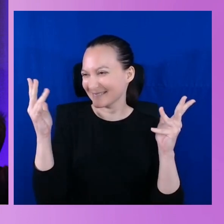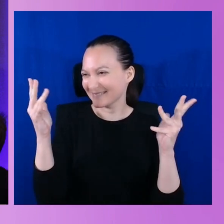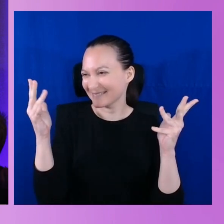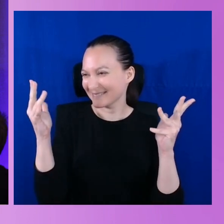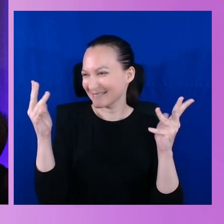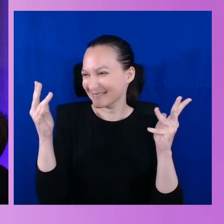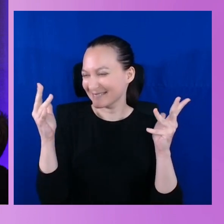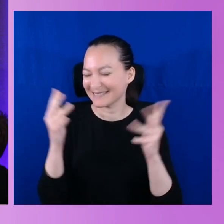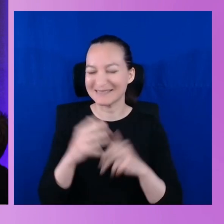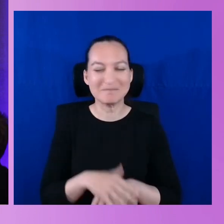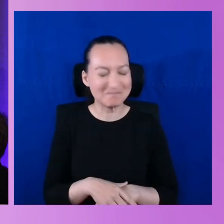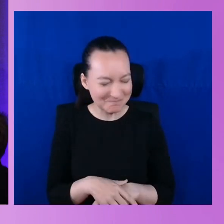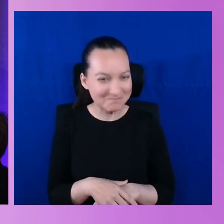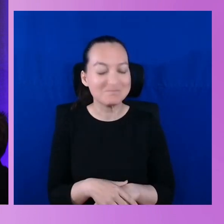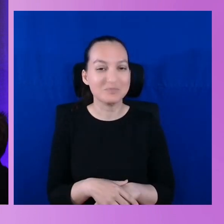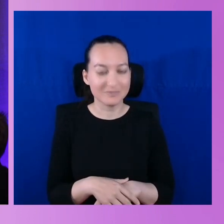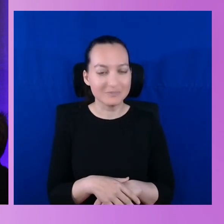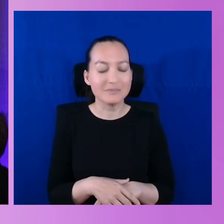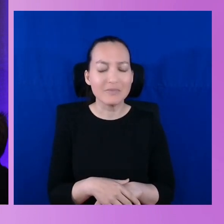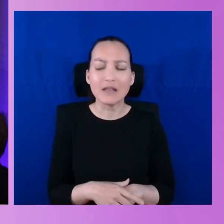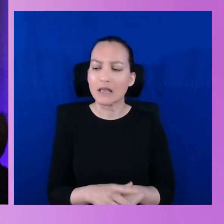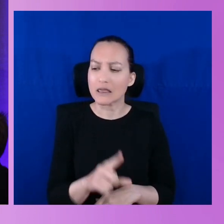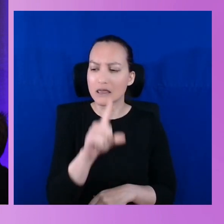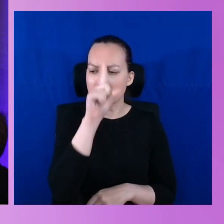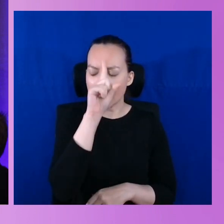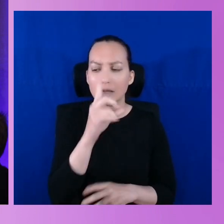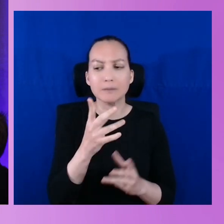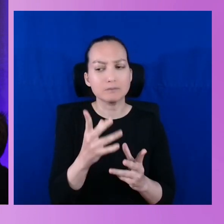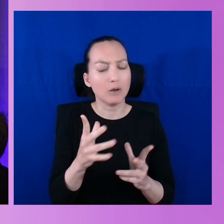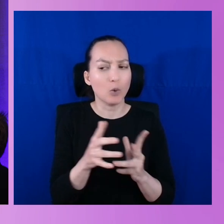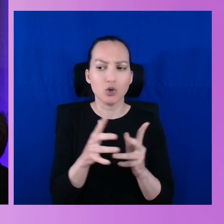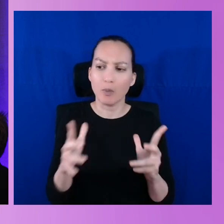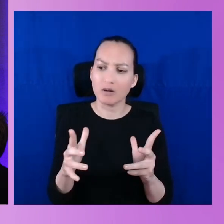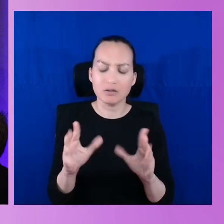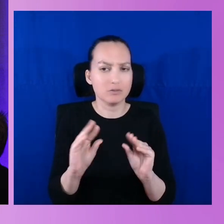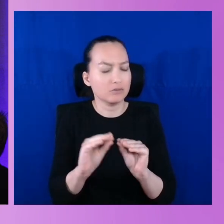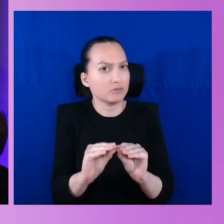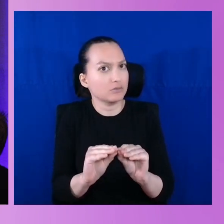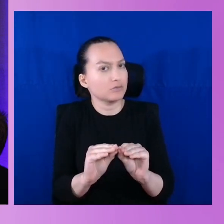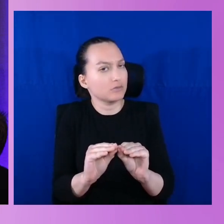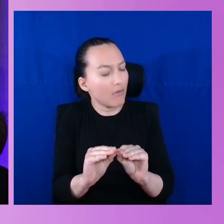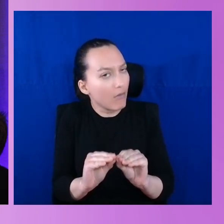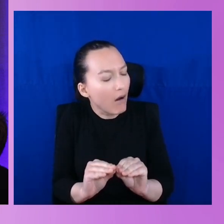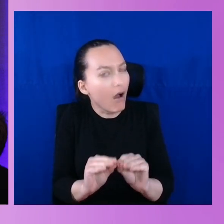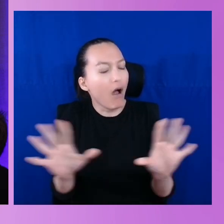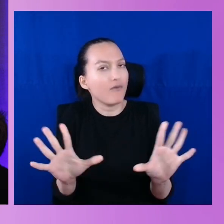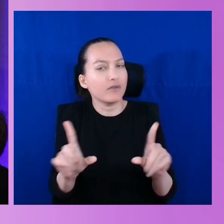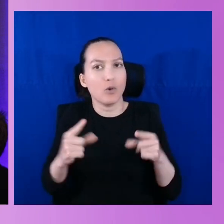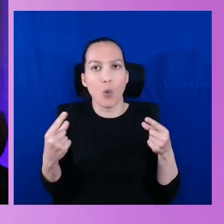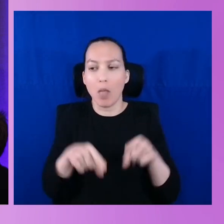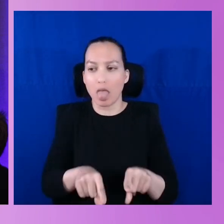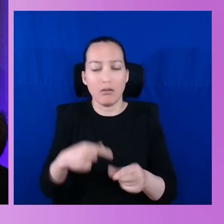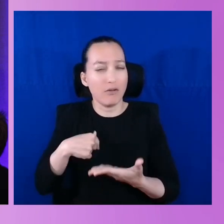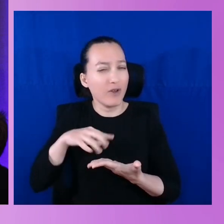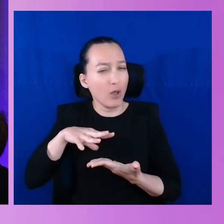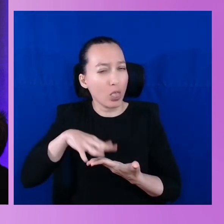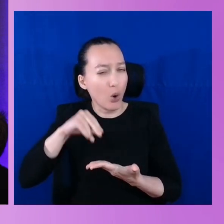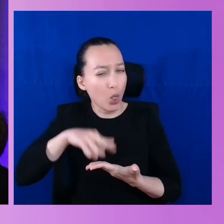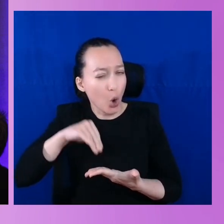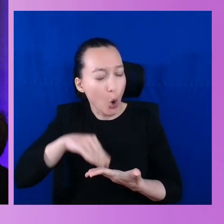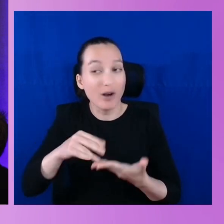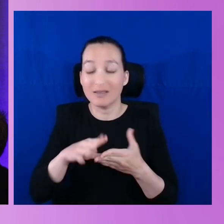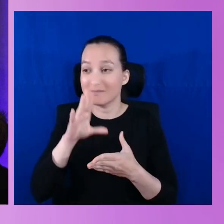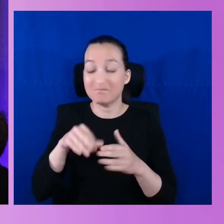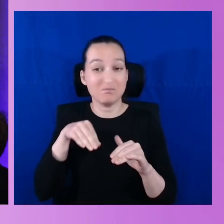I think there's so much that's obvious about Copilot, and what we're learning, accessibility has been